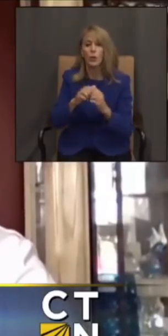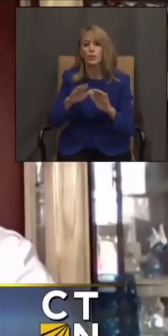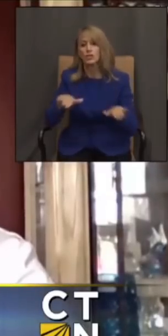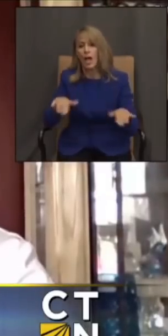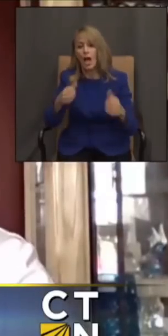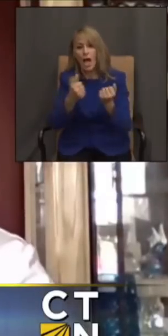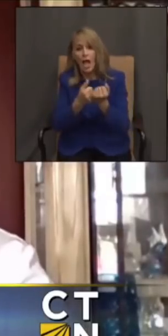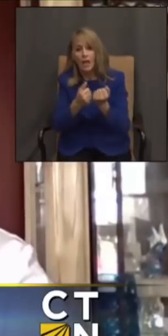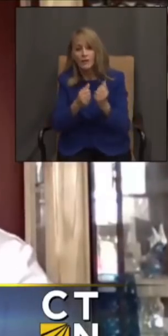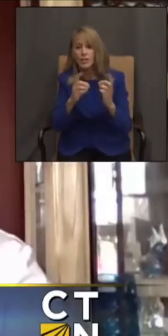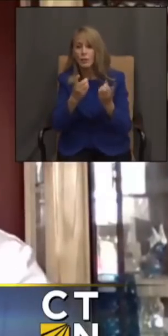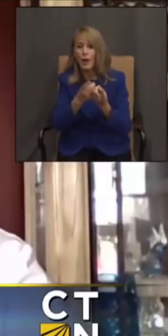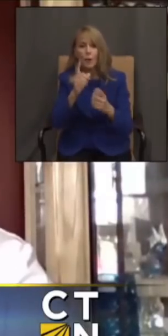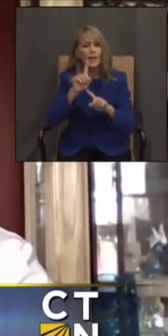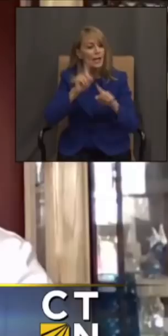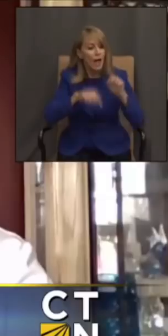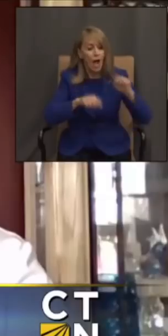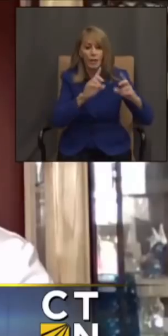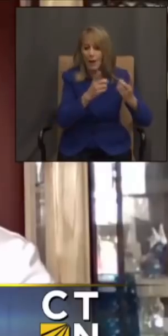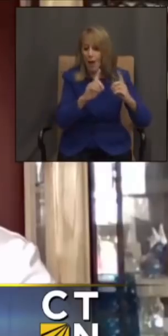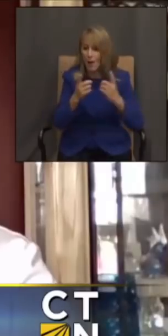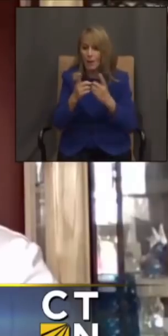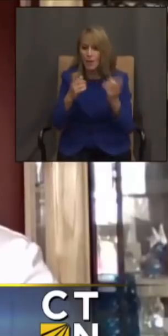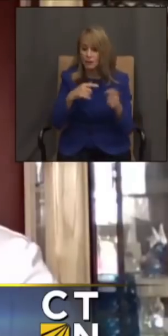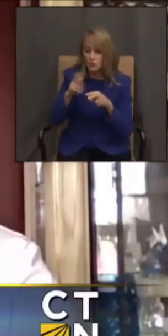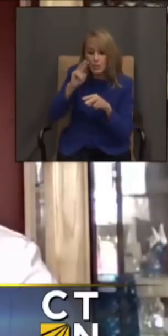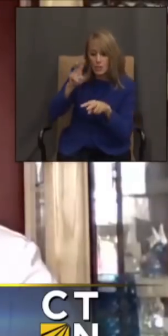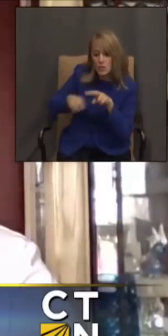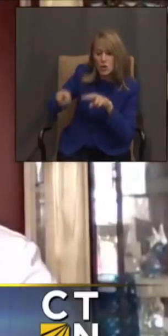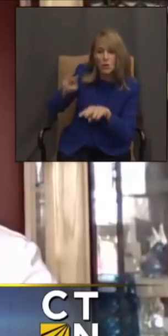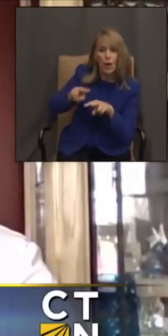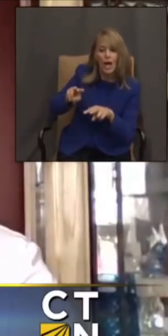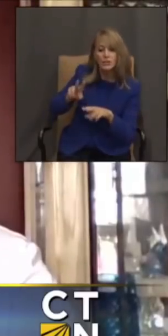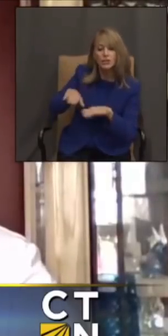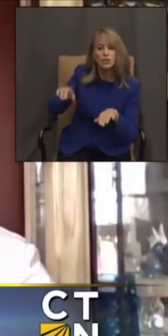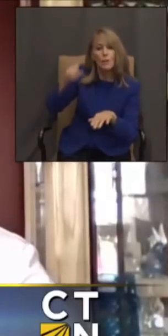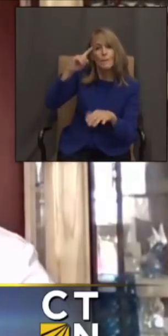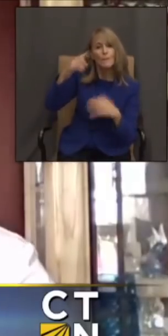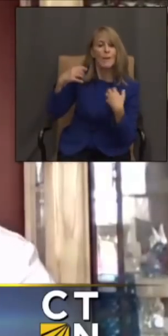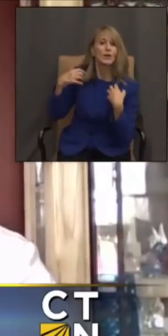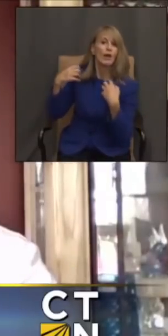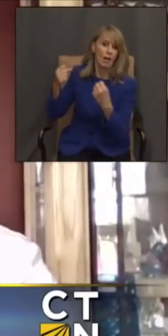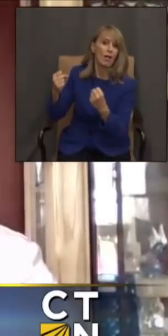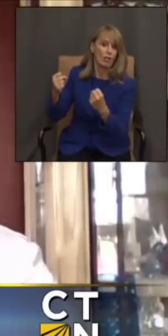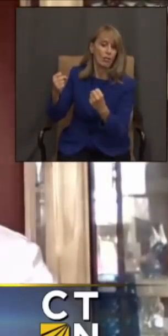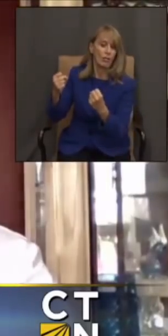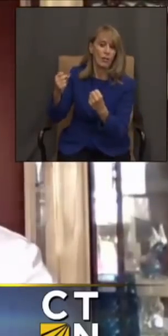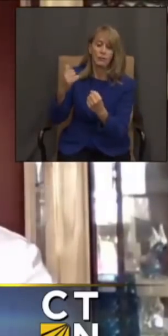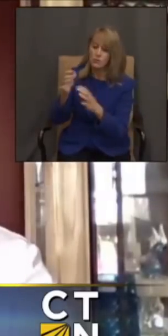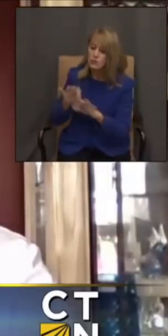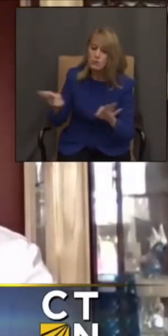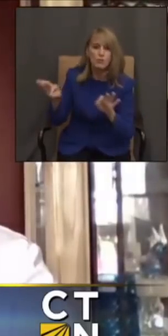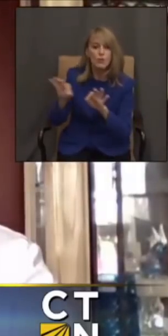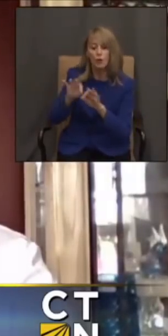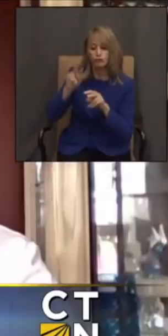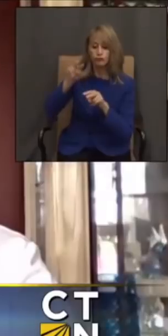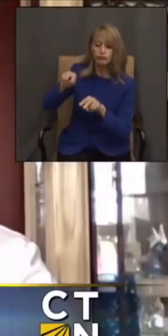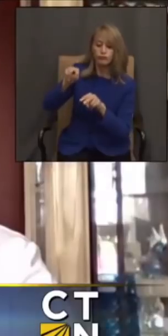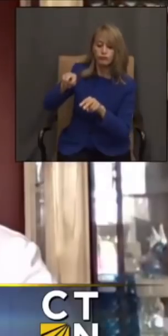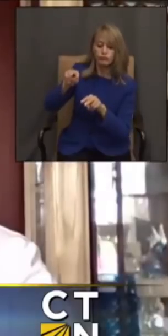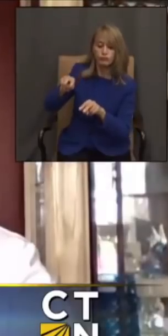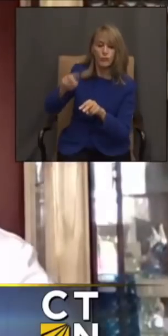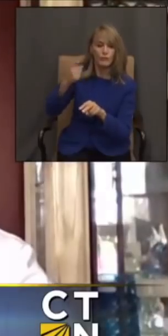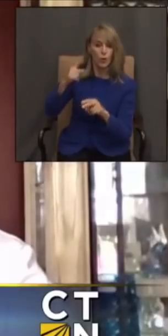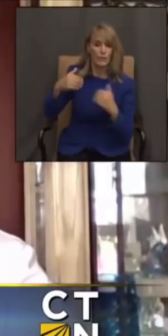Advocate has been working very closely to, really monitor the mental health and behavioral health needs of teens and